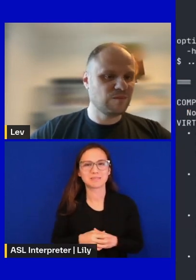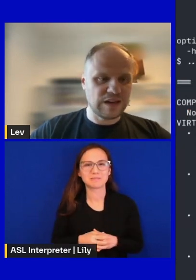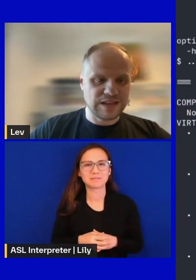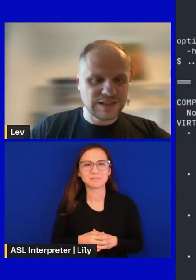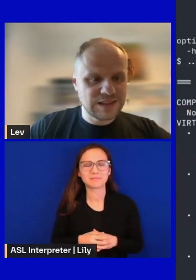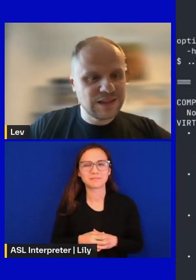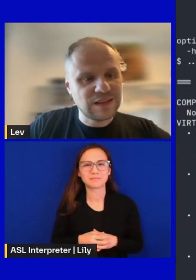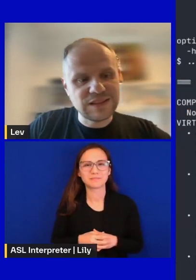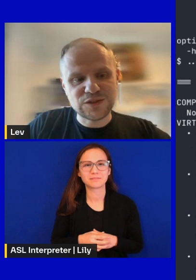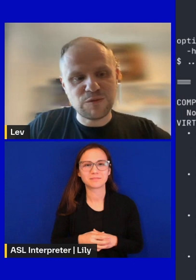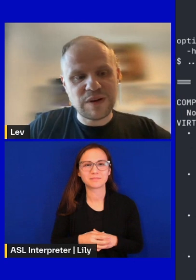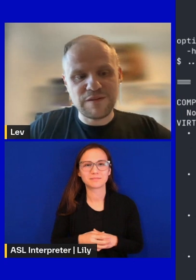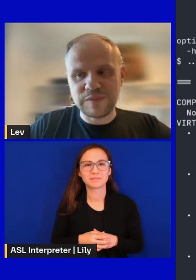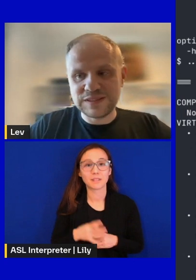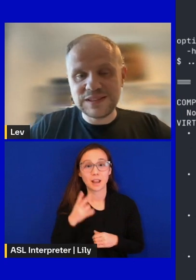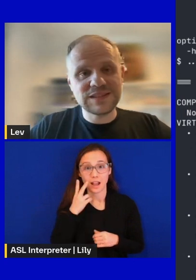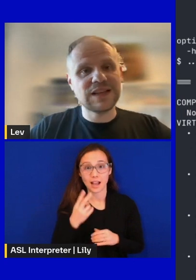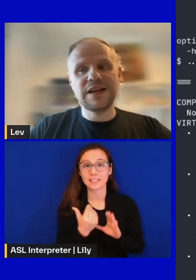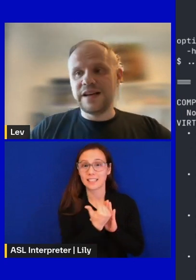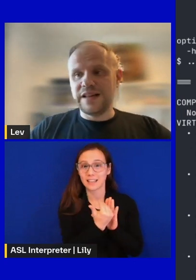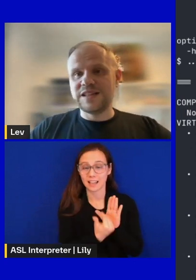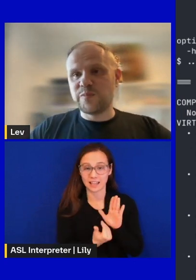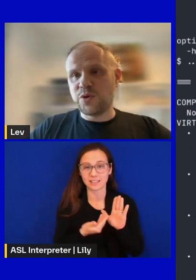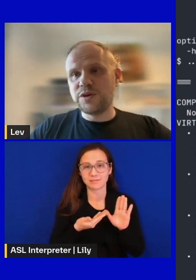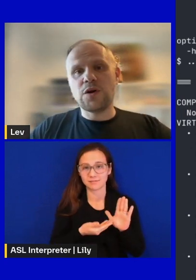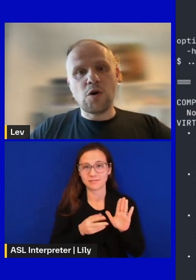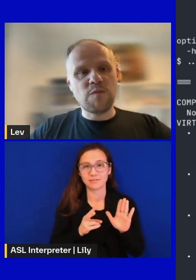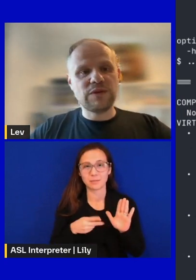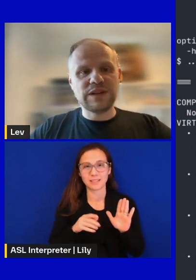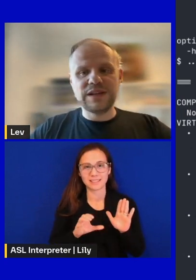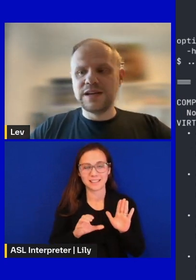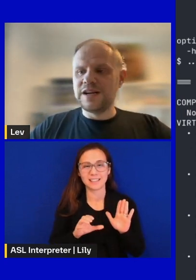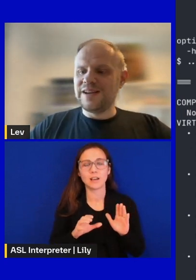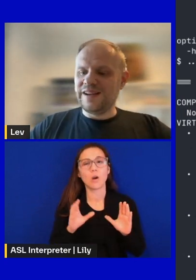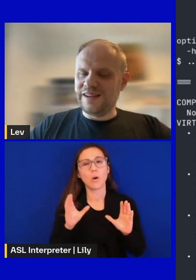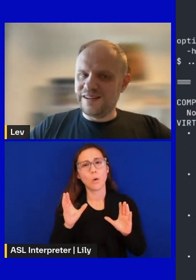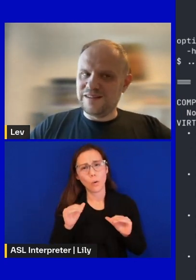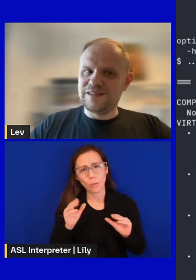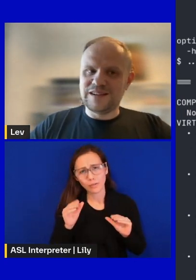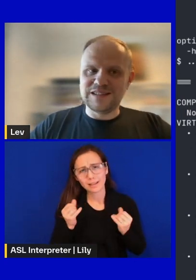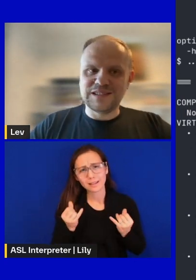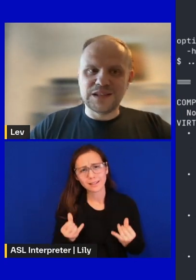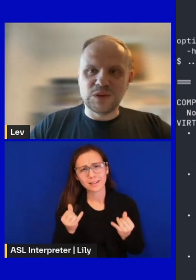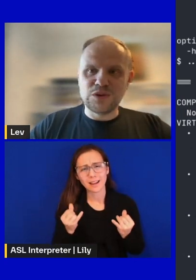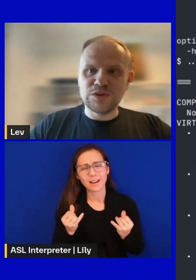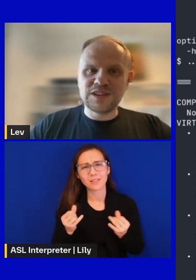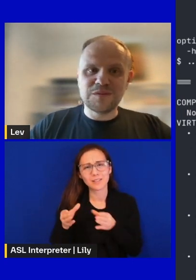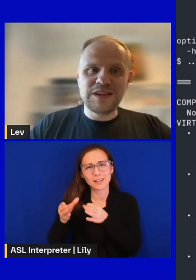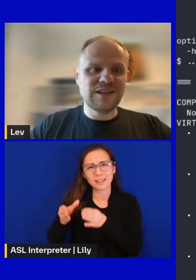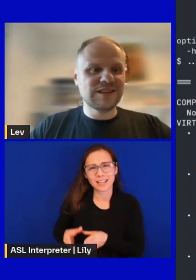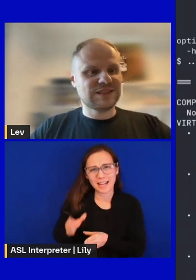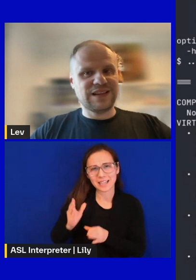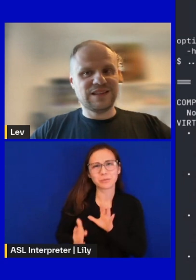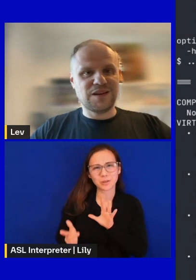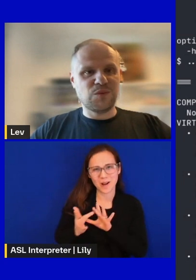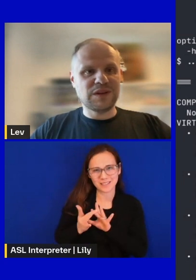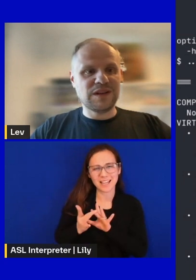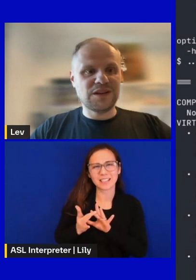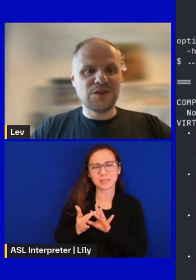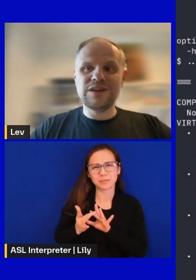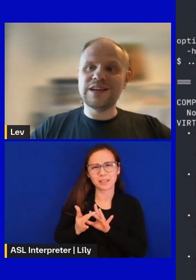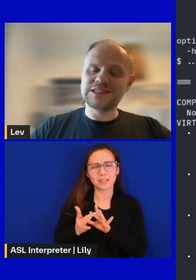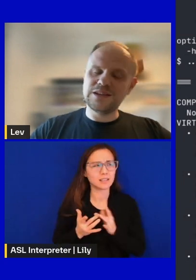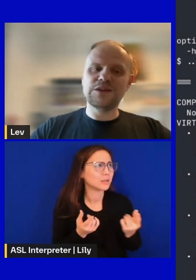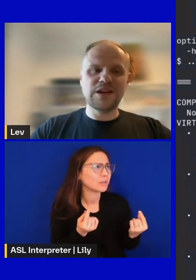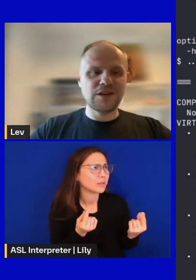And I see the list of my VPCs. At this point, hopefully, the candidate will contact me saying like, what can